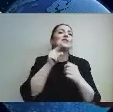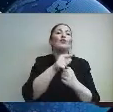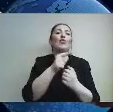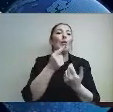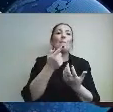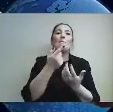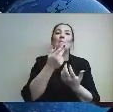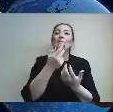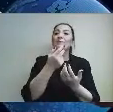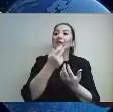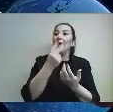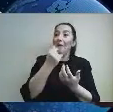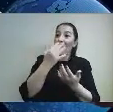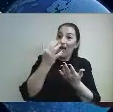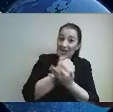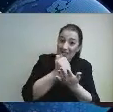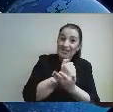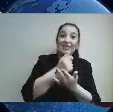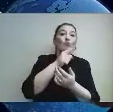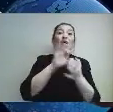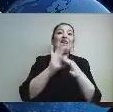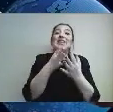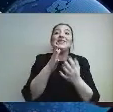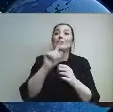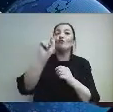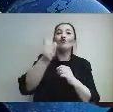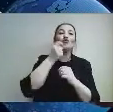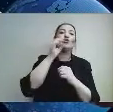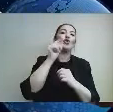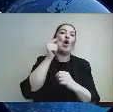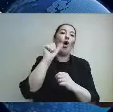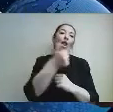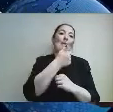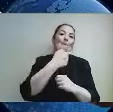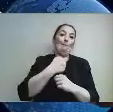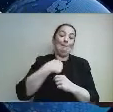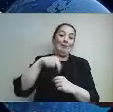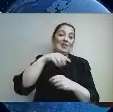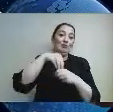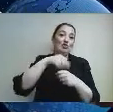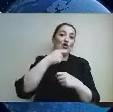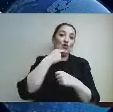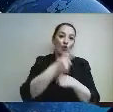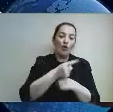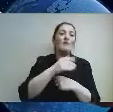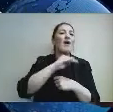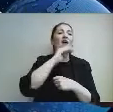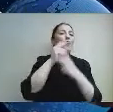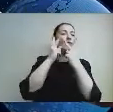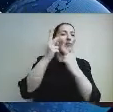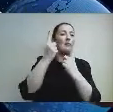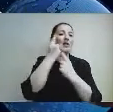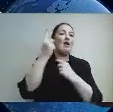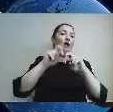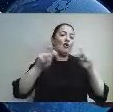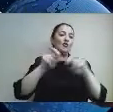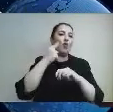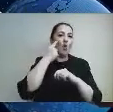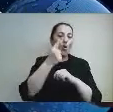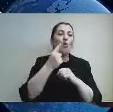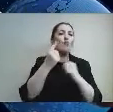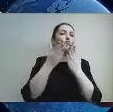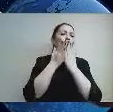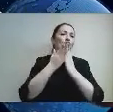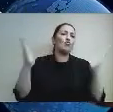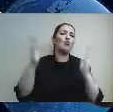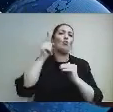British Council research was conducted by a big consortium, and we were also a part of it.